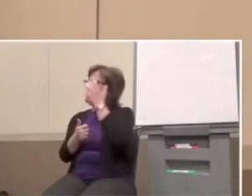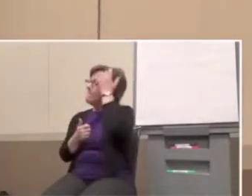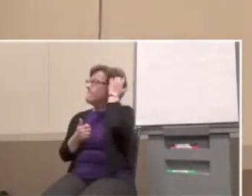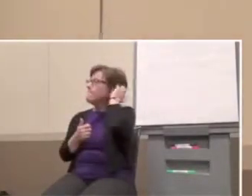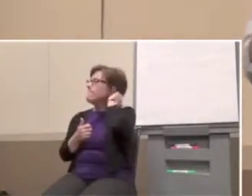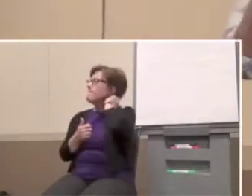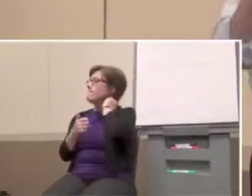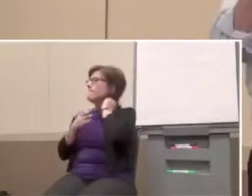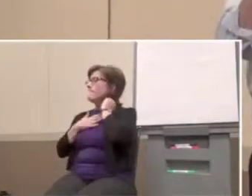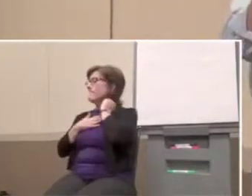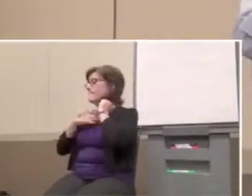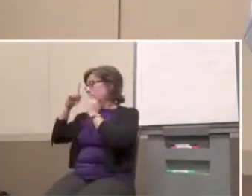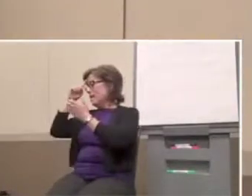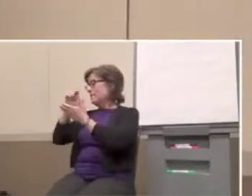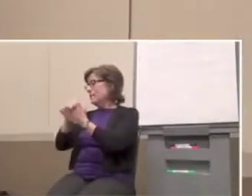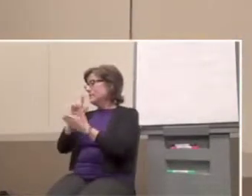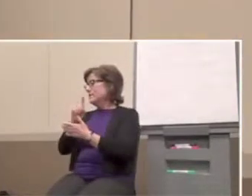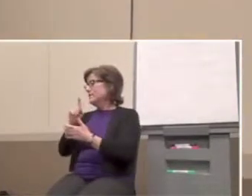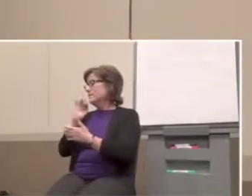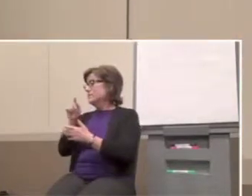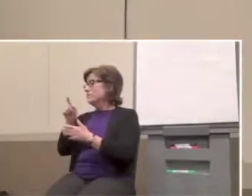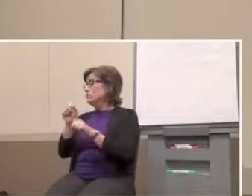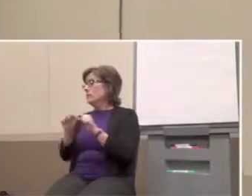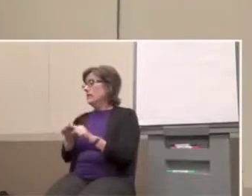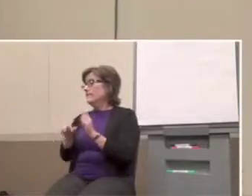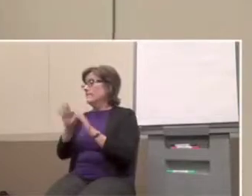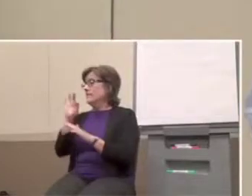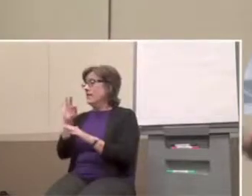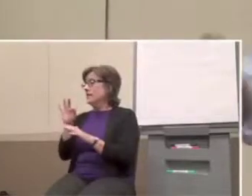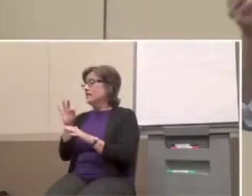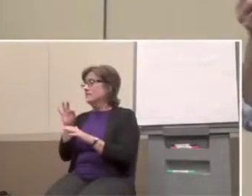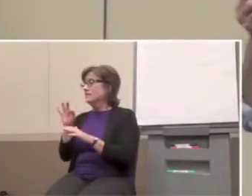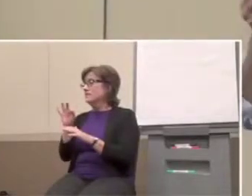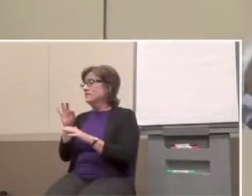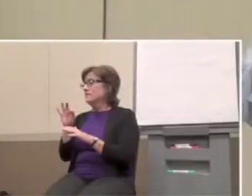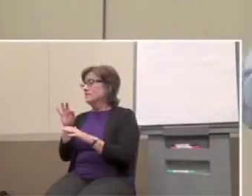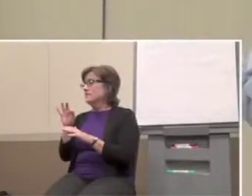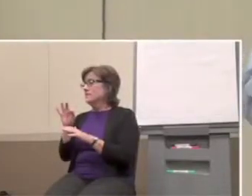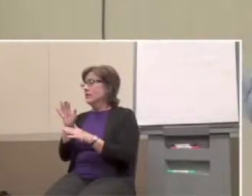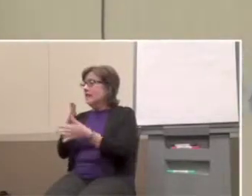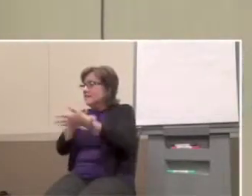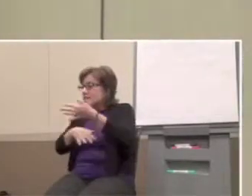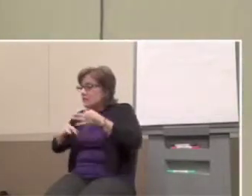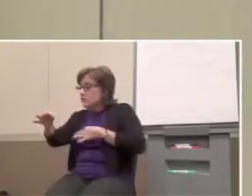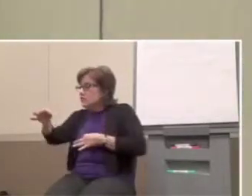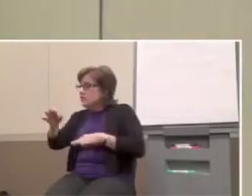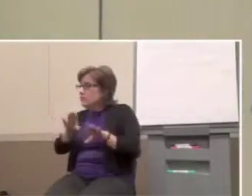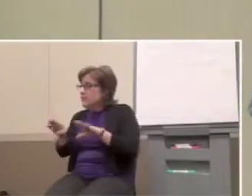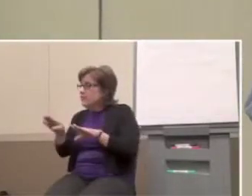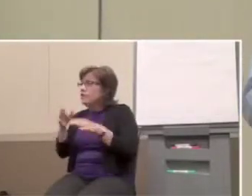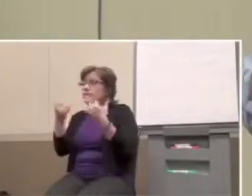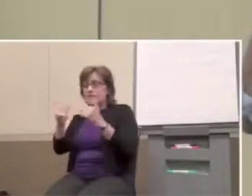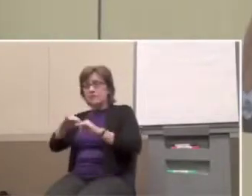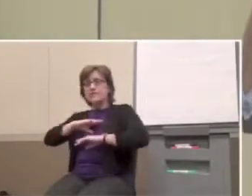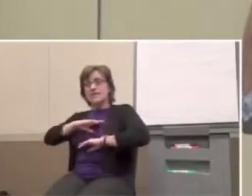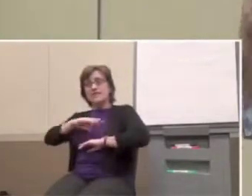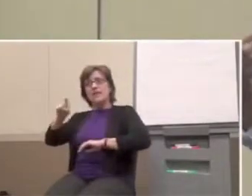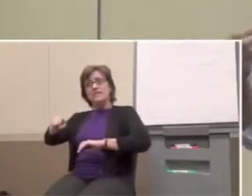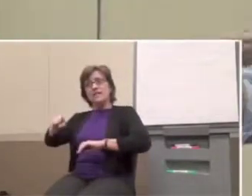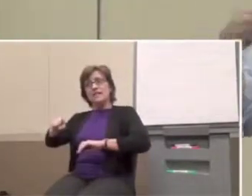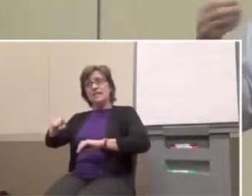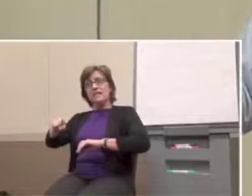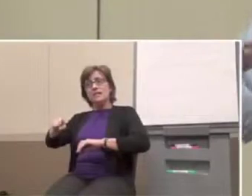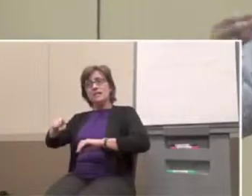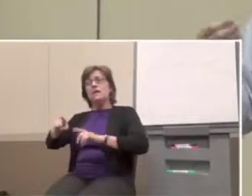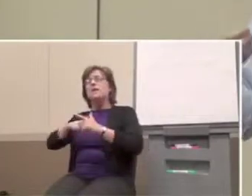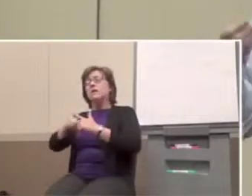my belief is that if you can find a substitute behavior that still satisfies a need, then the